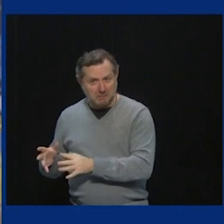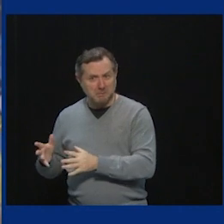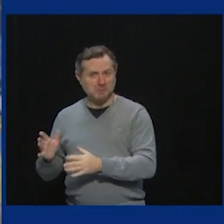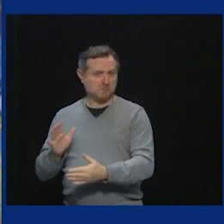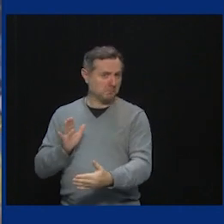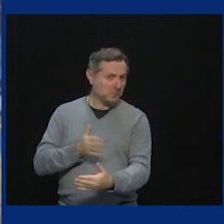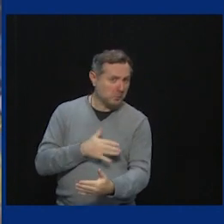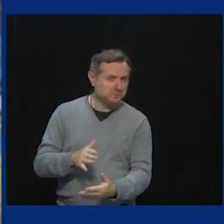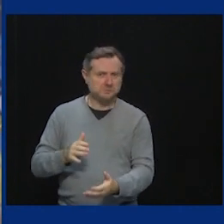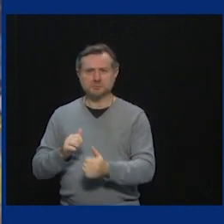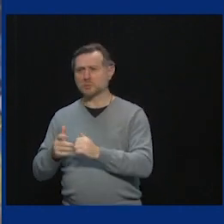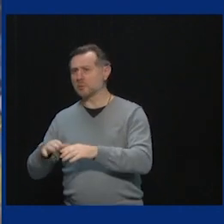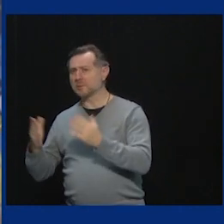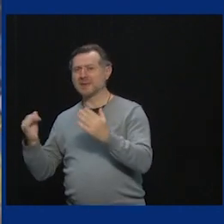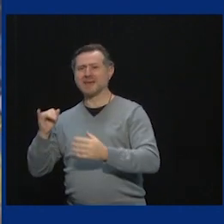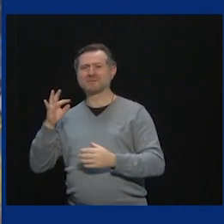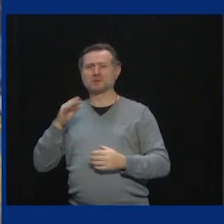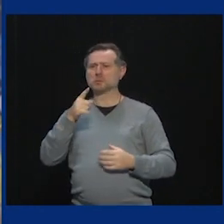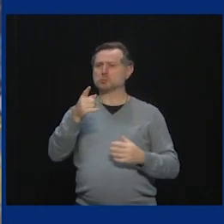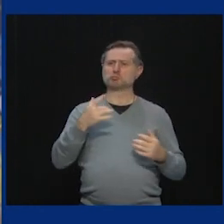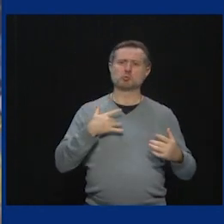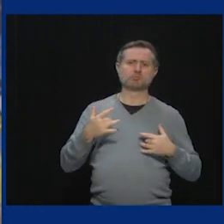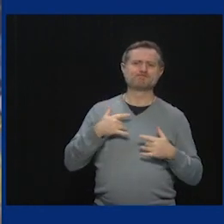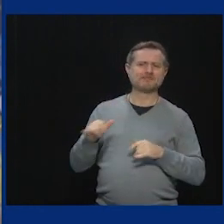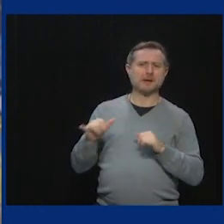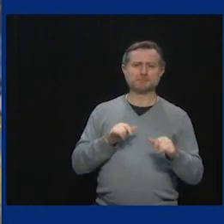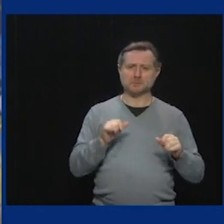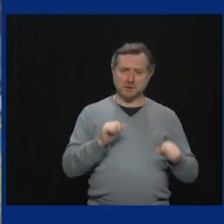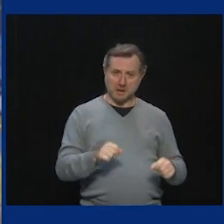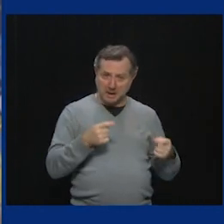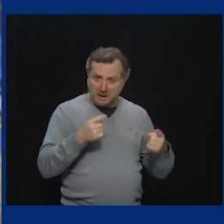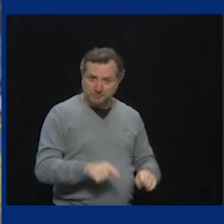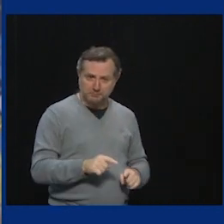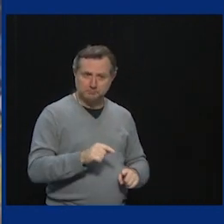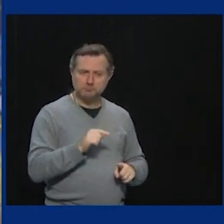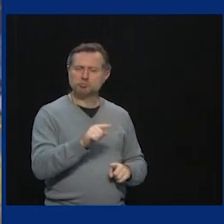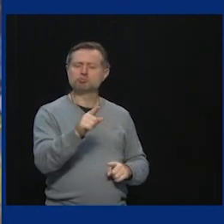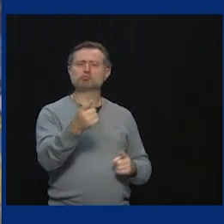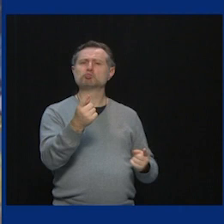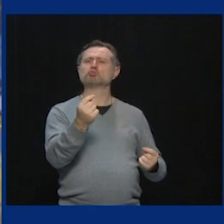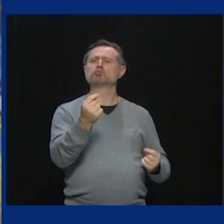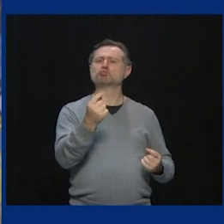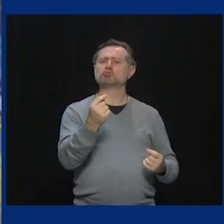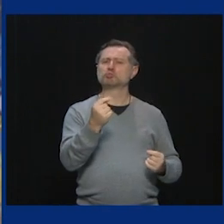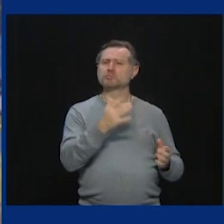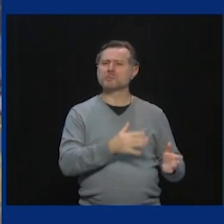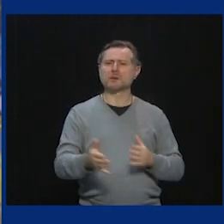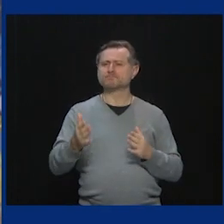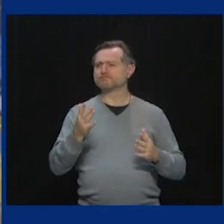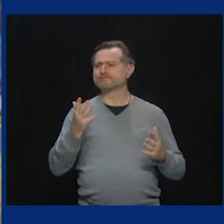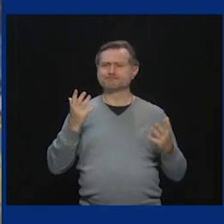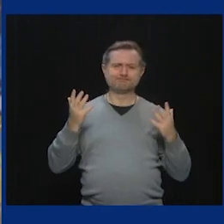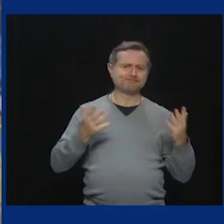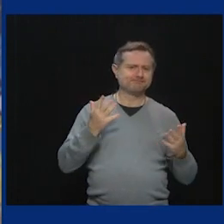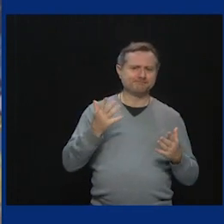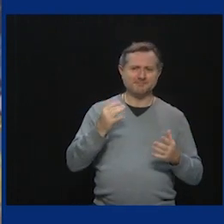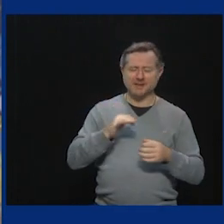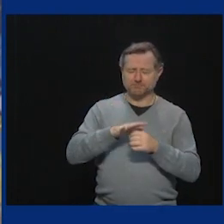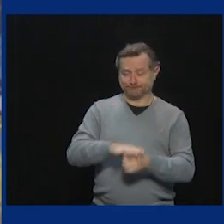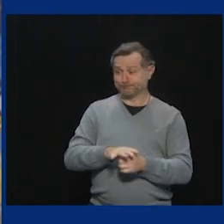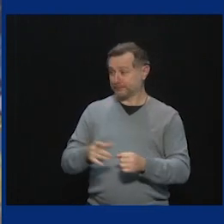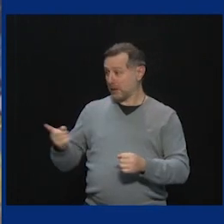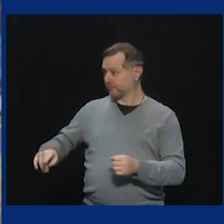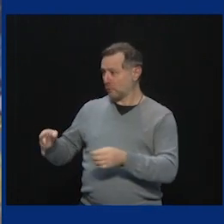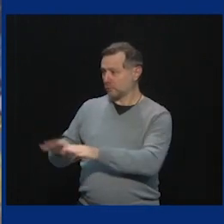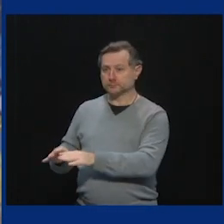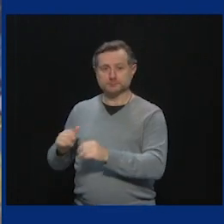like that, if you're concerned that similar things could happen, and what are you doing in terms of planning to cope with that? And that's a good question, because